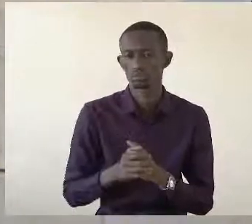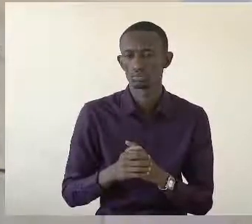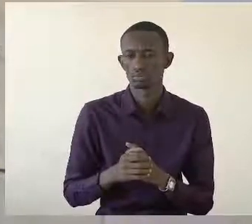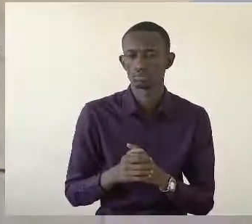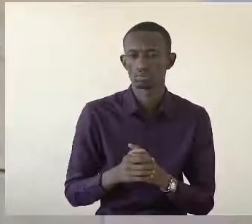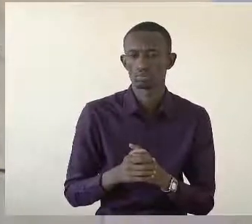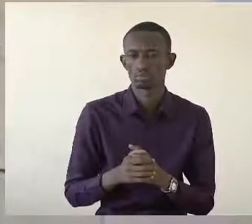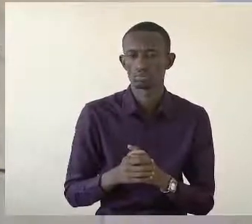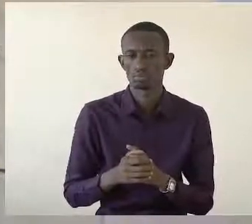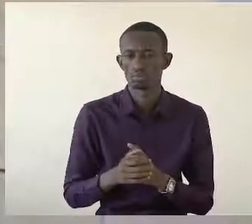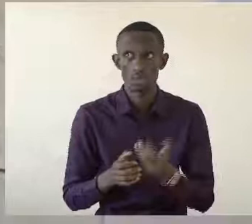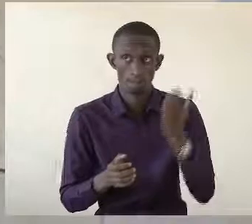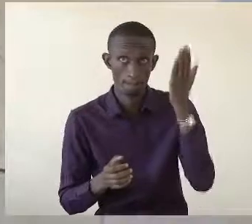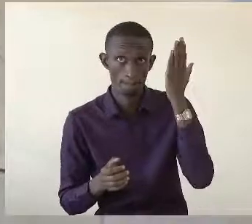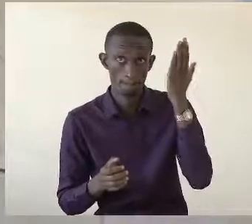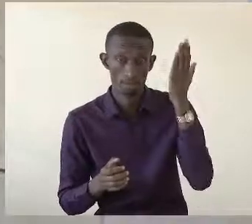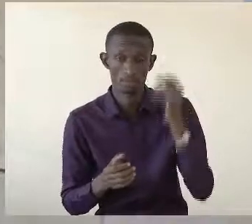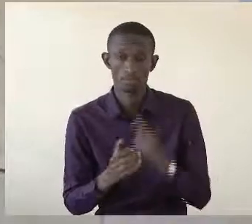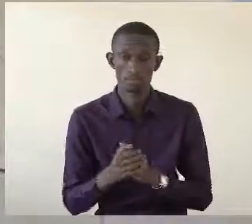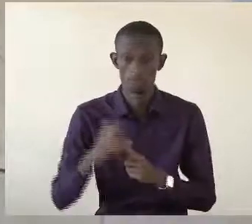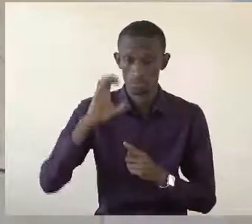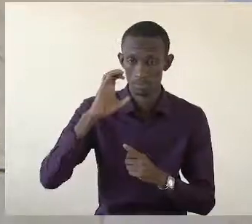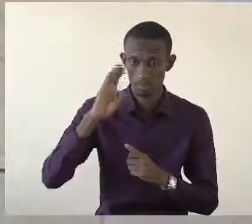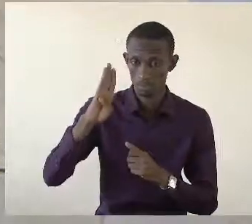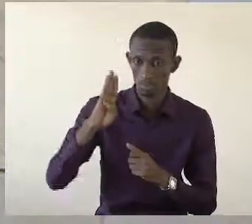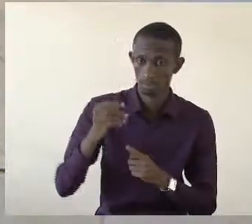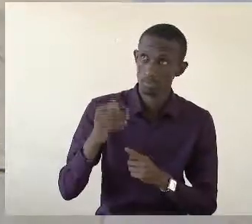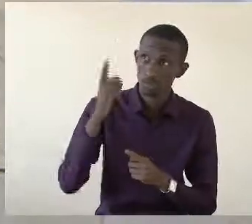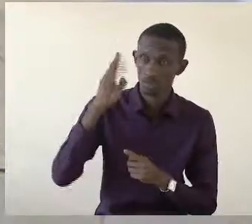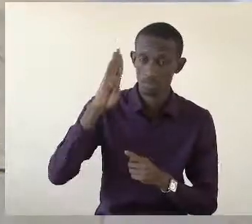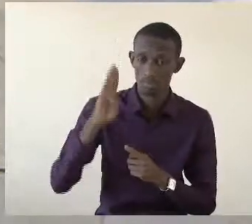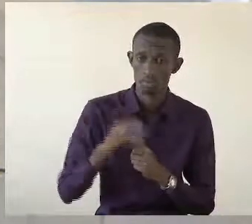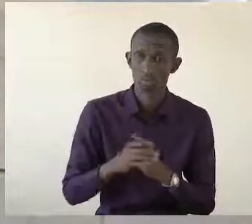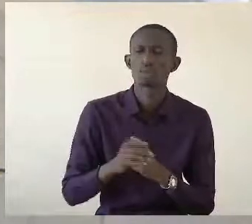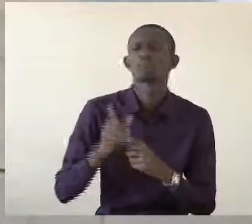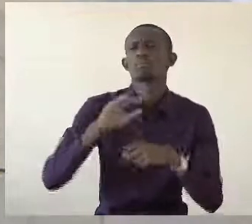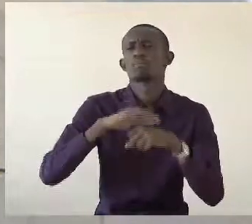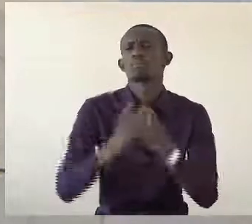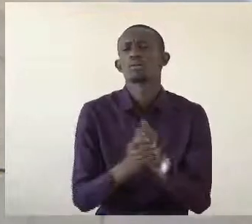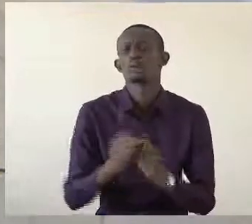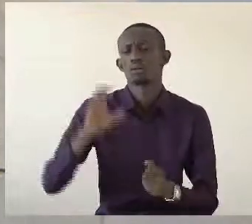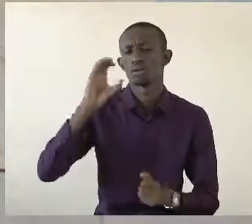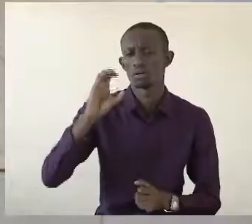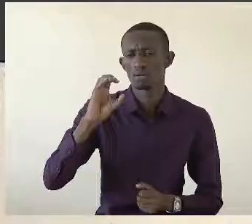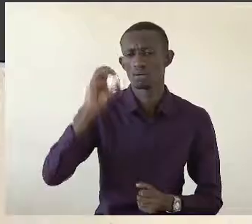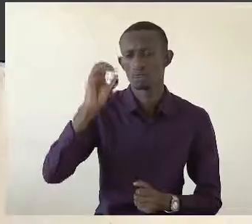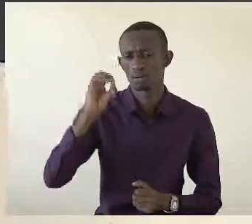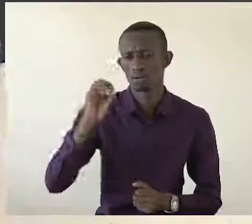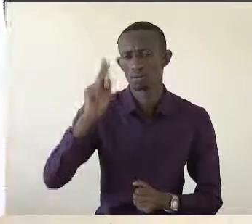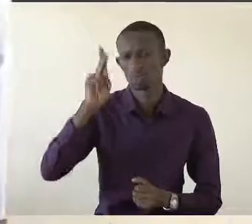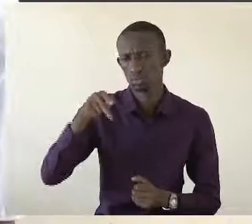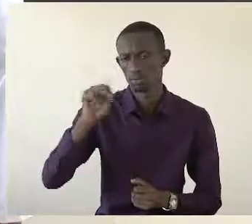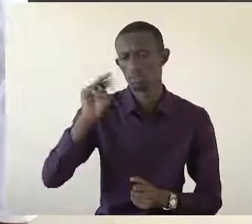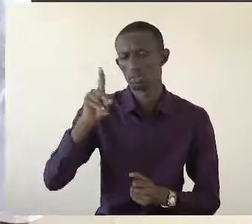the compound here is B, and it produces compound F, which is